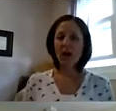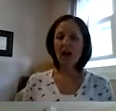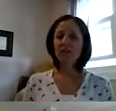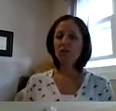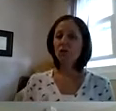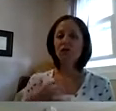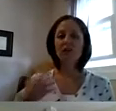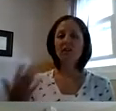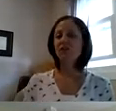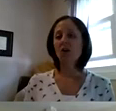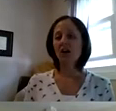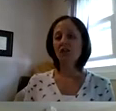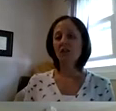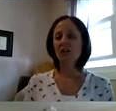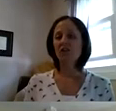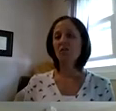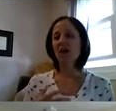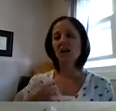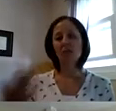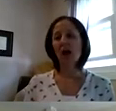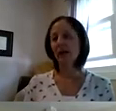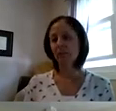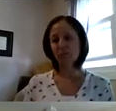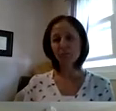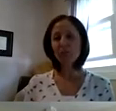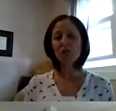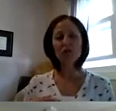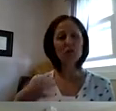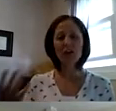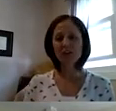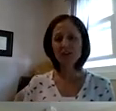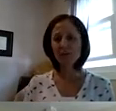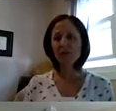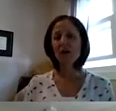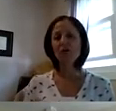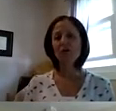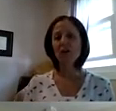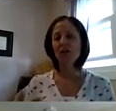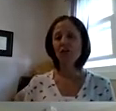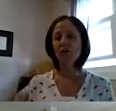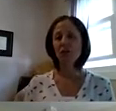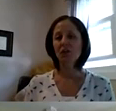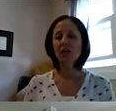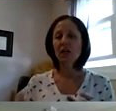in the past, will just have to log into the system and apply. There's no second steps there. There's